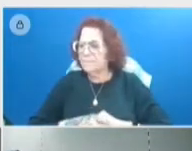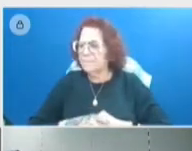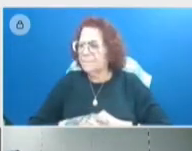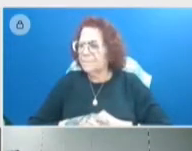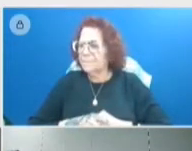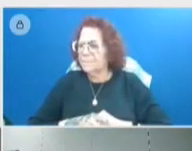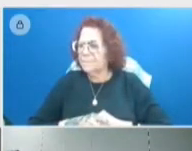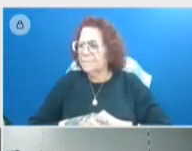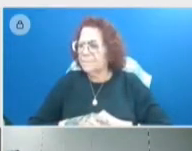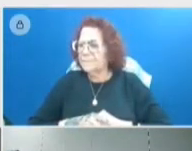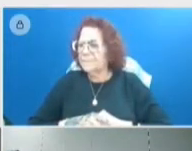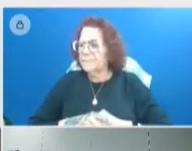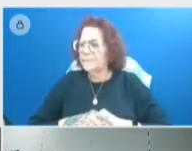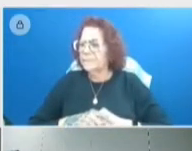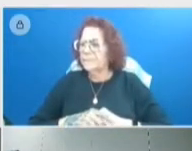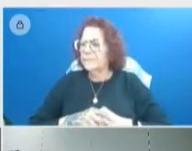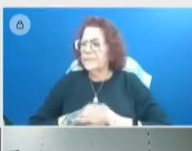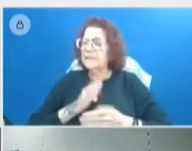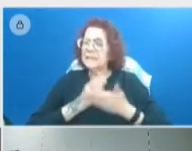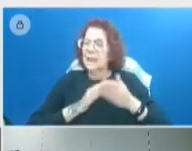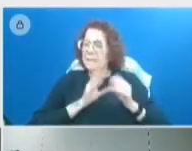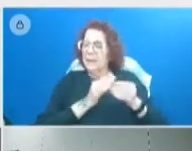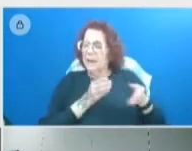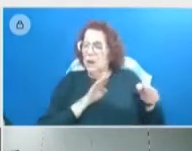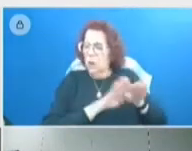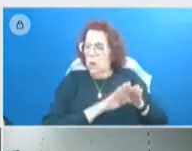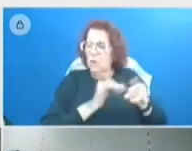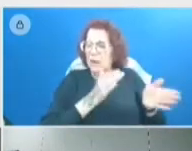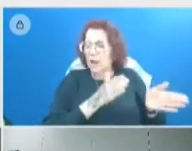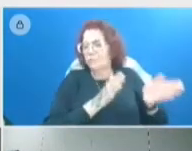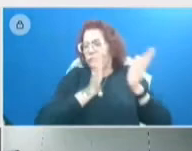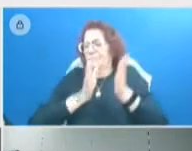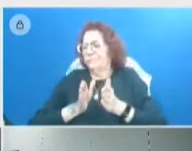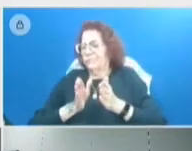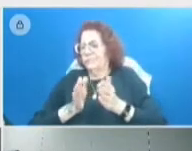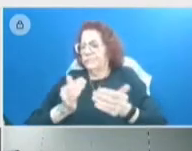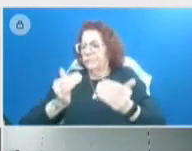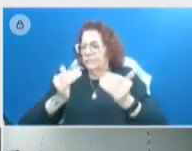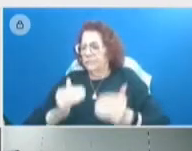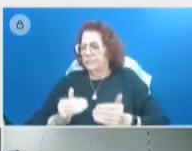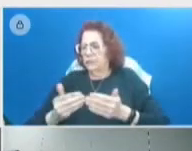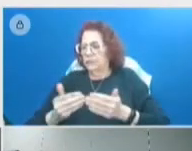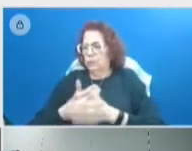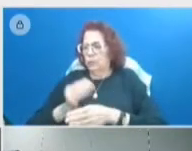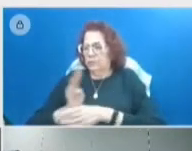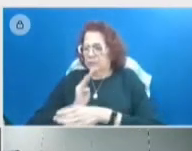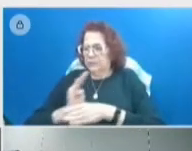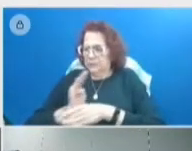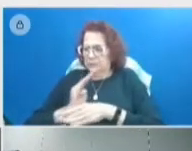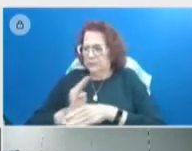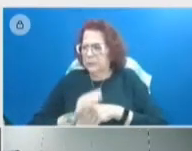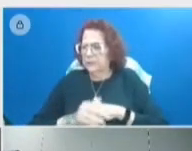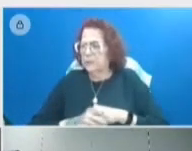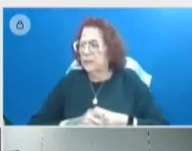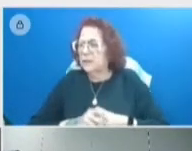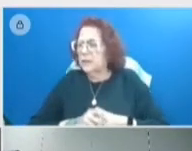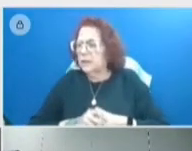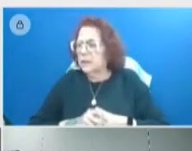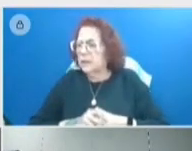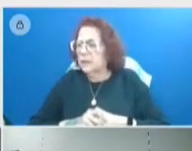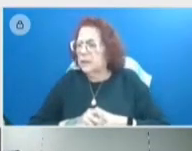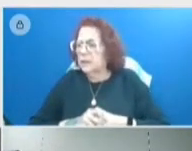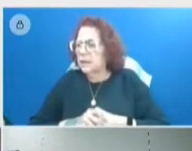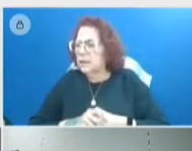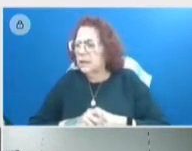All right, and with that, I will call to order the meeting of the four commissioners of the State Board of